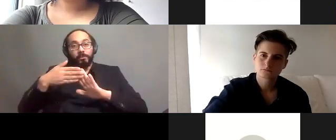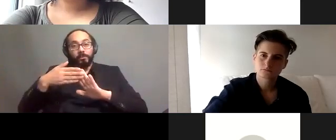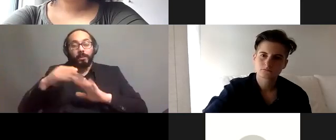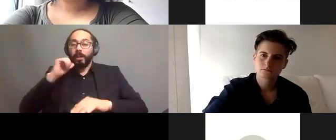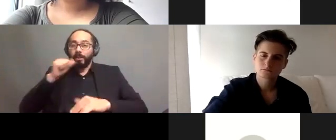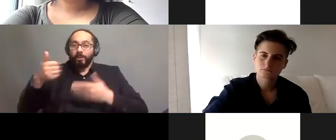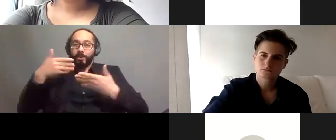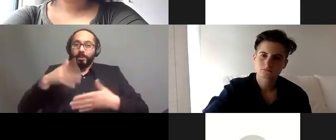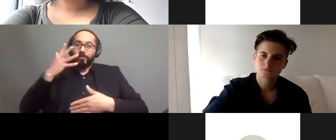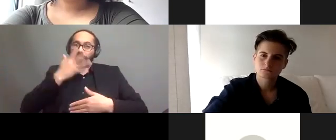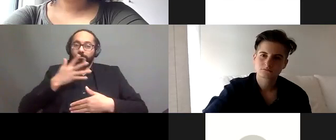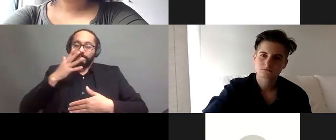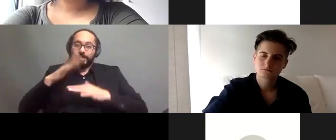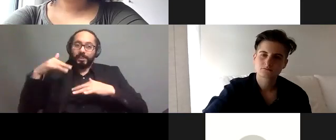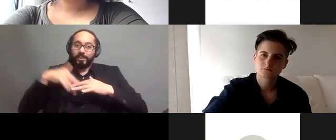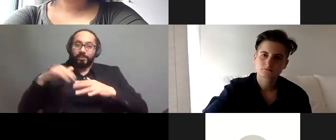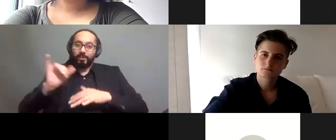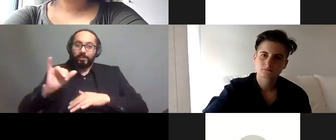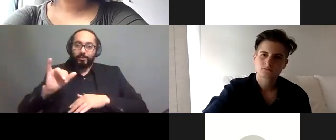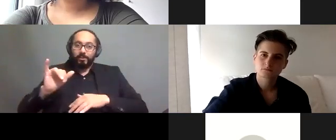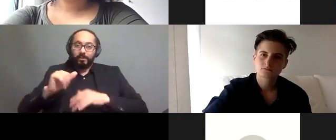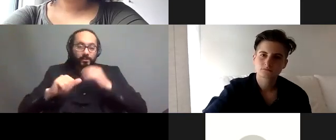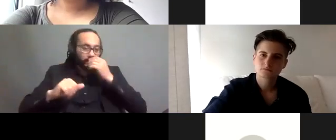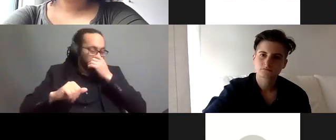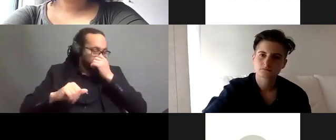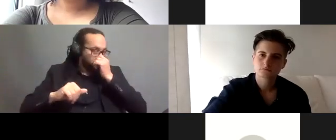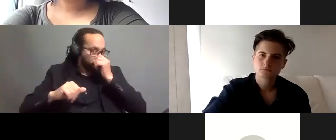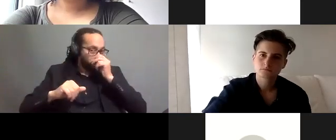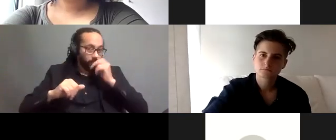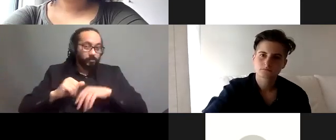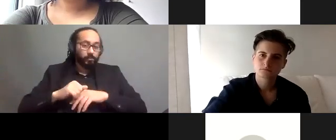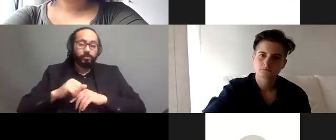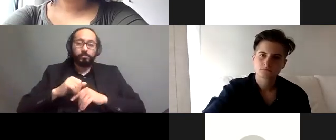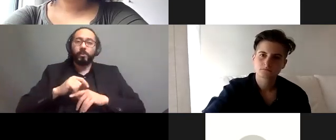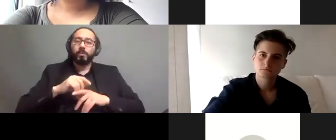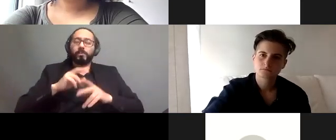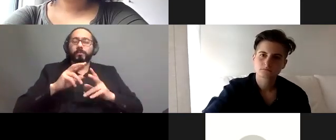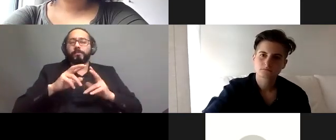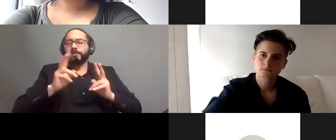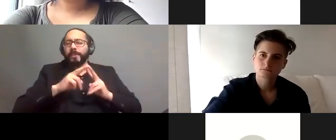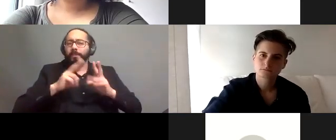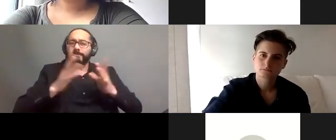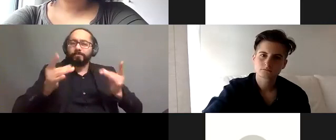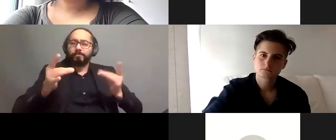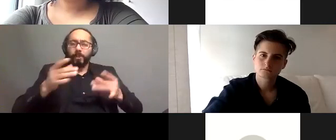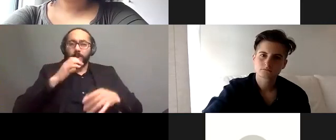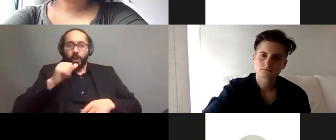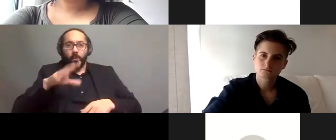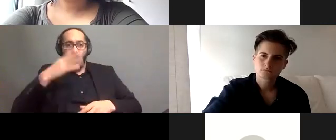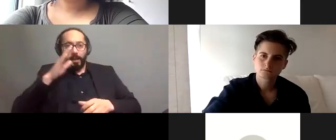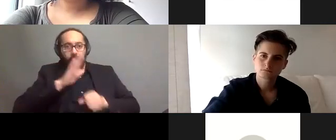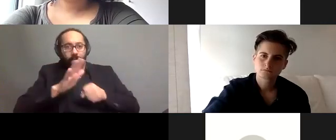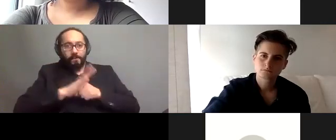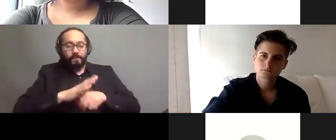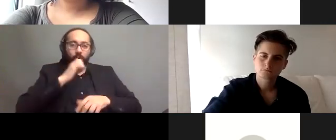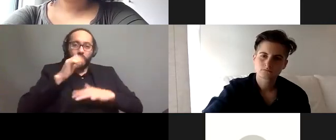present that as either. So there's kind of also this argument and this ongoing battle of, well, you're not white enough, but you're not Indigenous